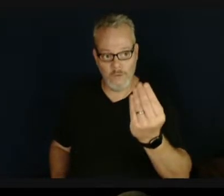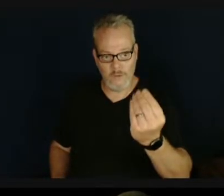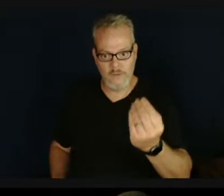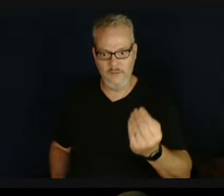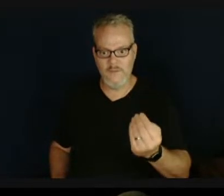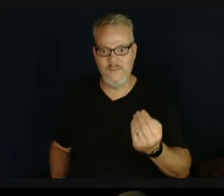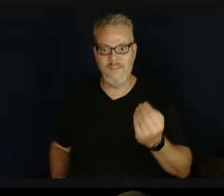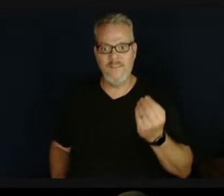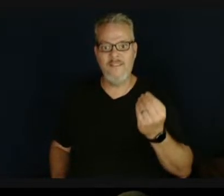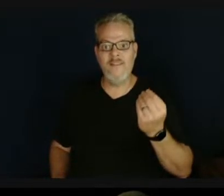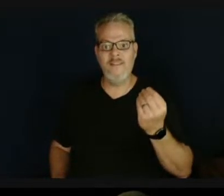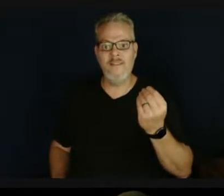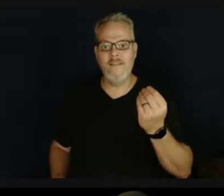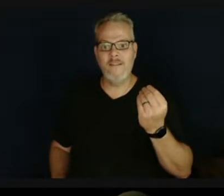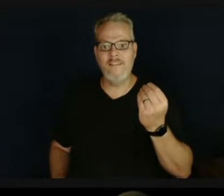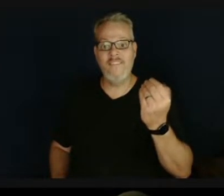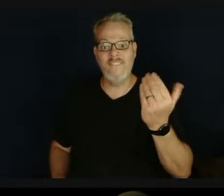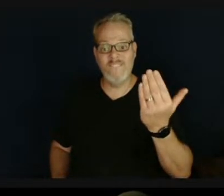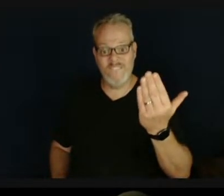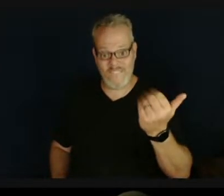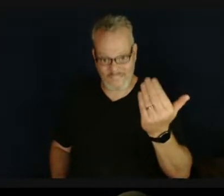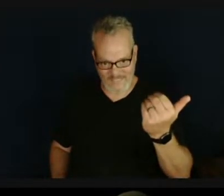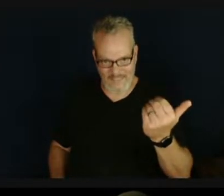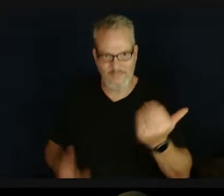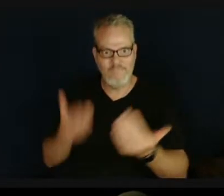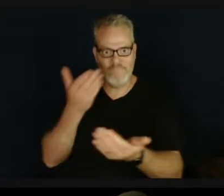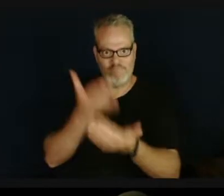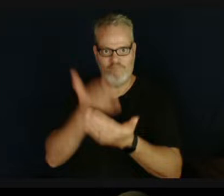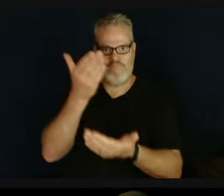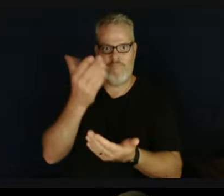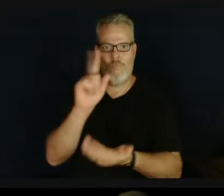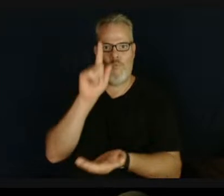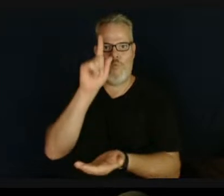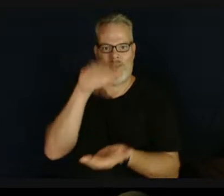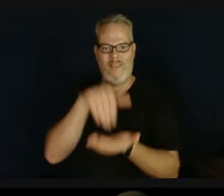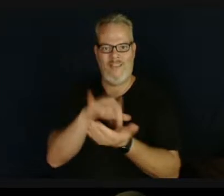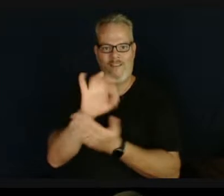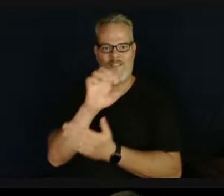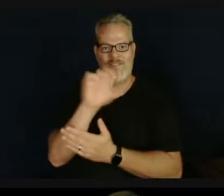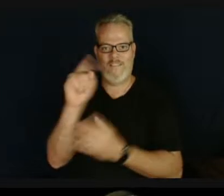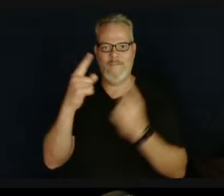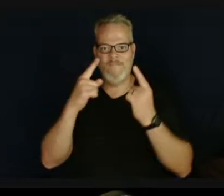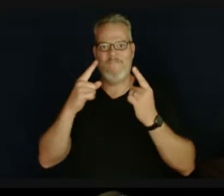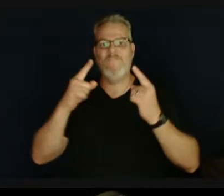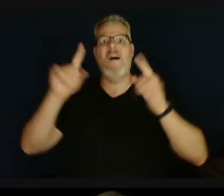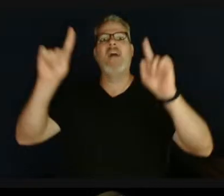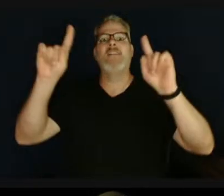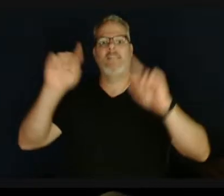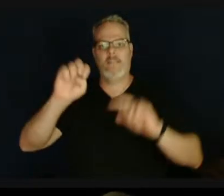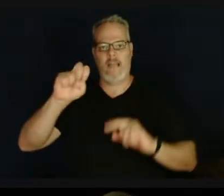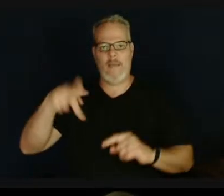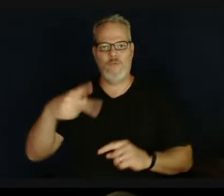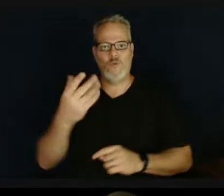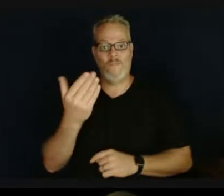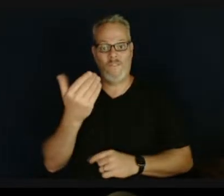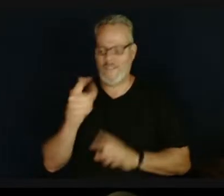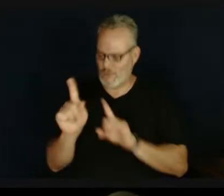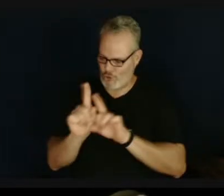it going. 15, there is 1,000 feet. We finally broke it, episode 15, just like in